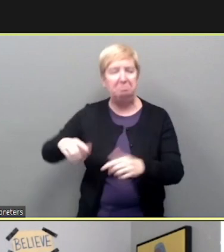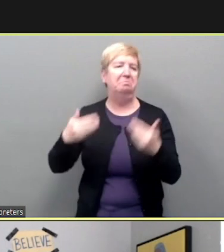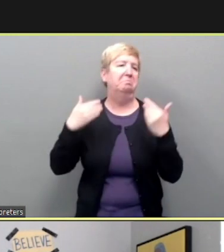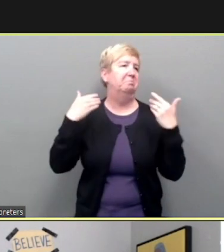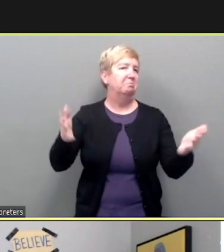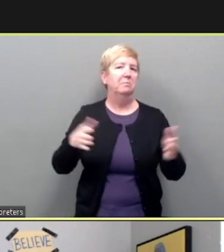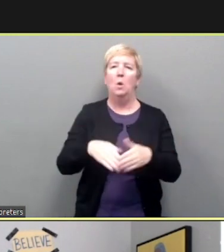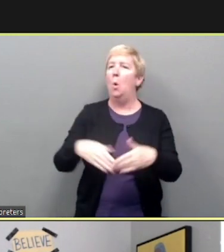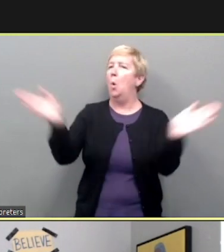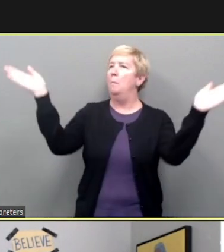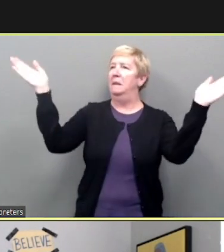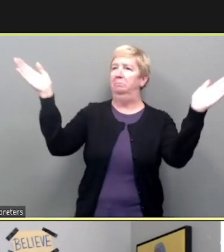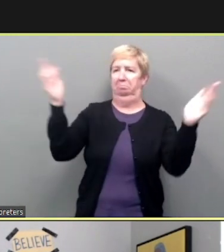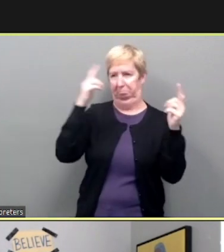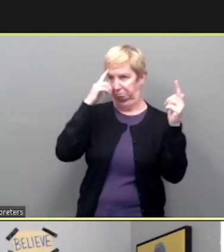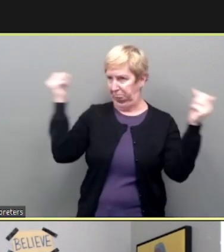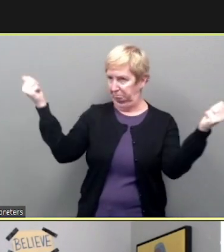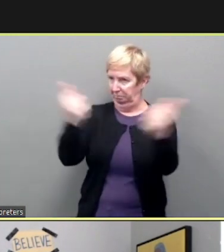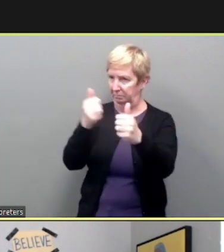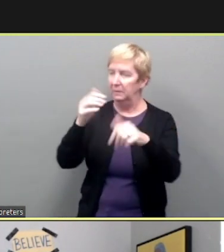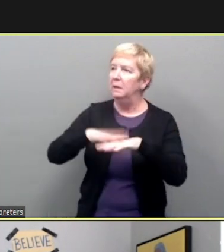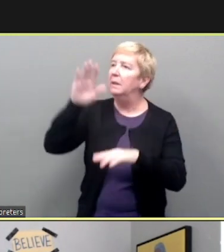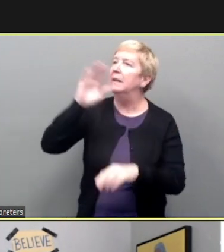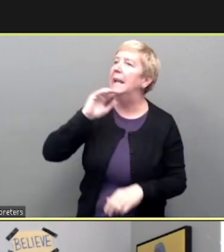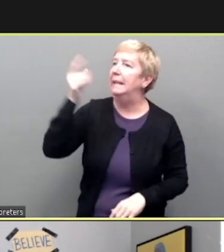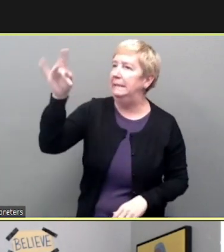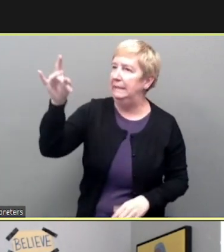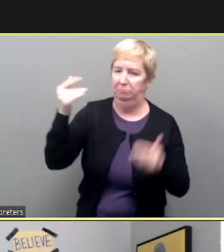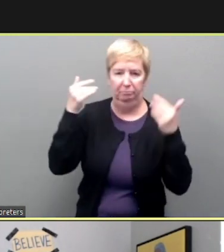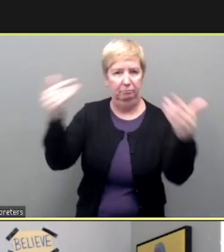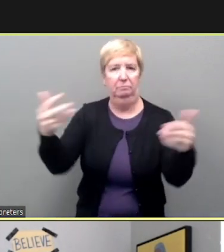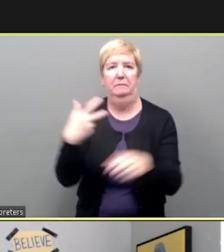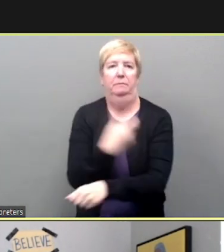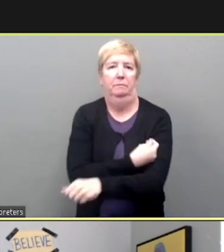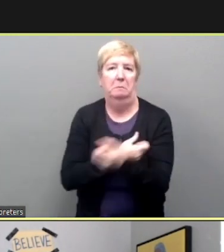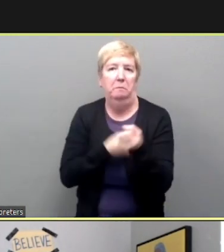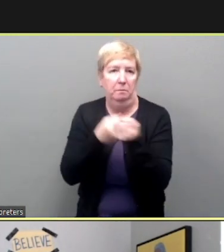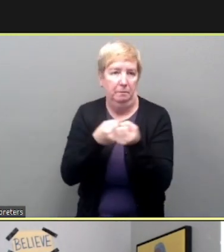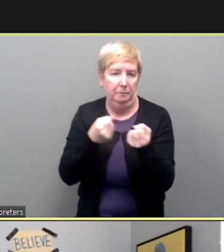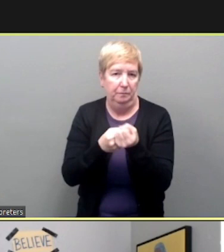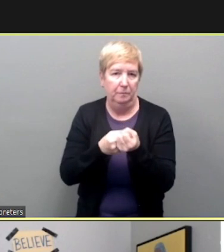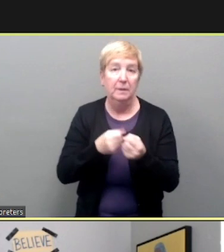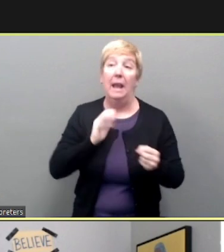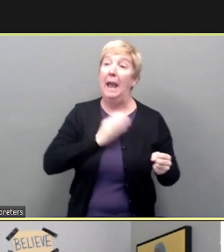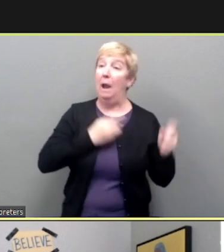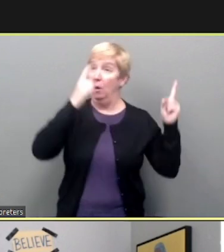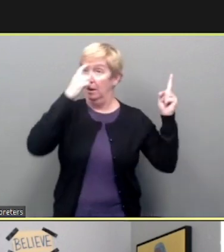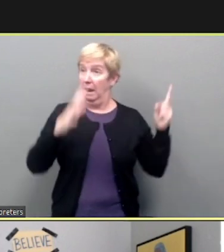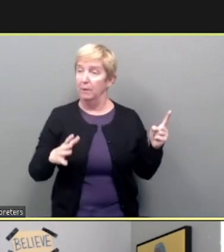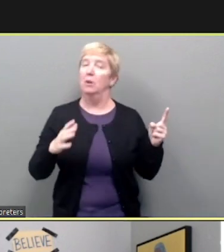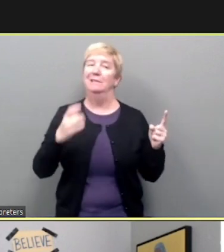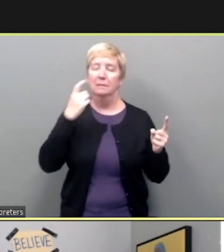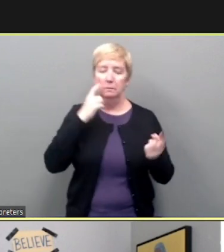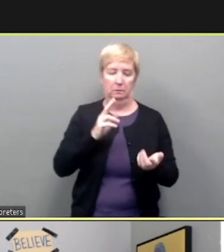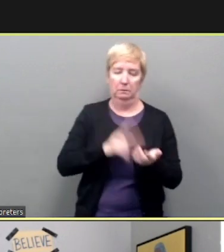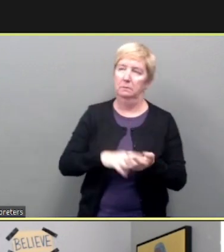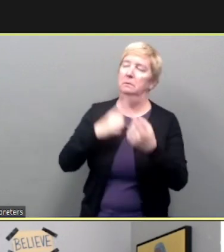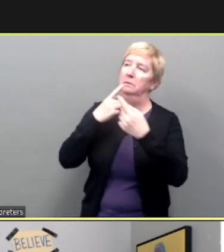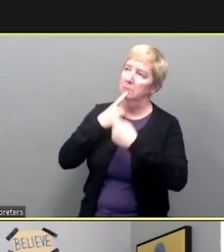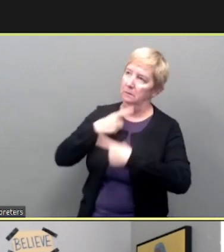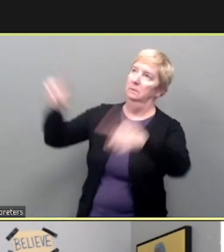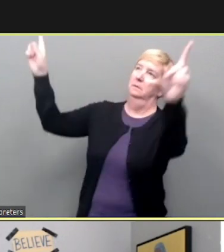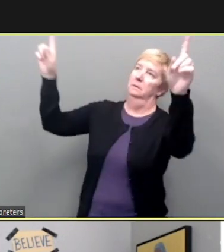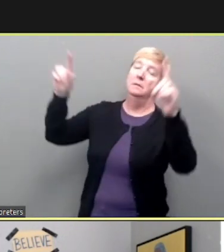very grateful for our governor for actually putting a declaration to allow all 18 and over